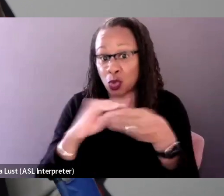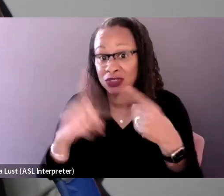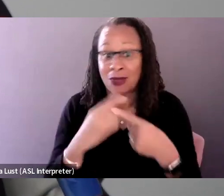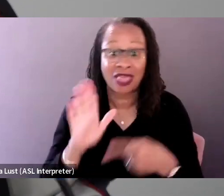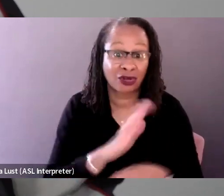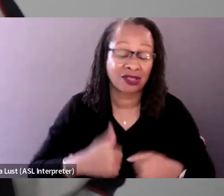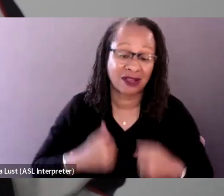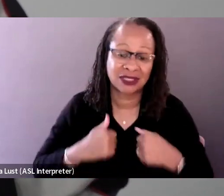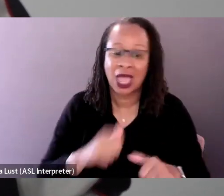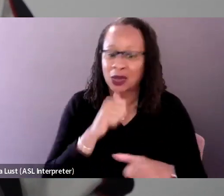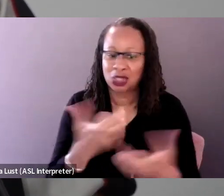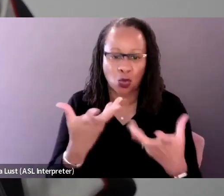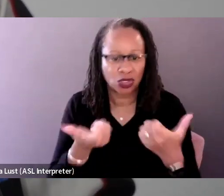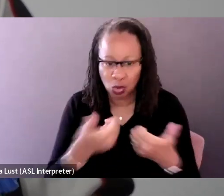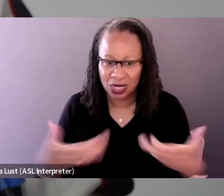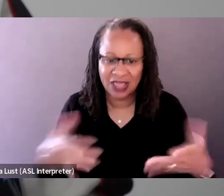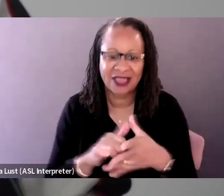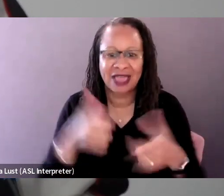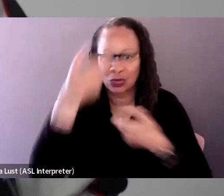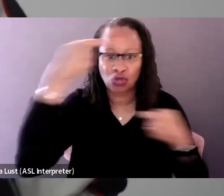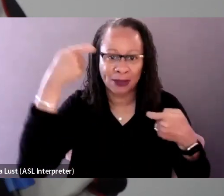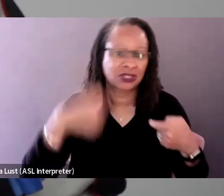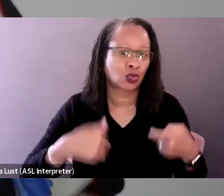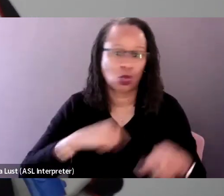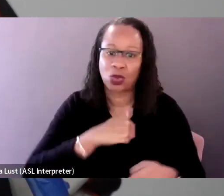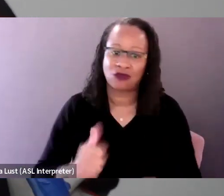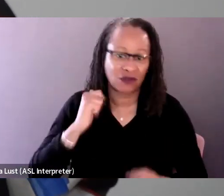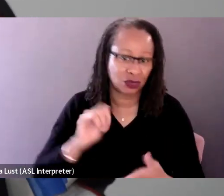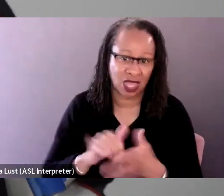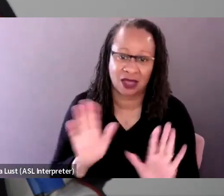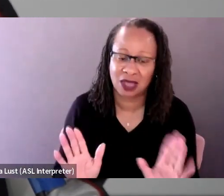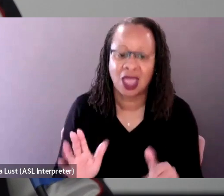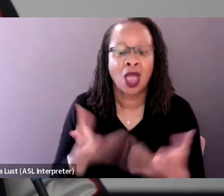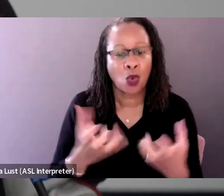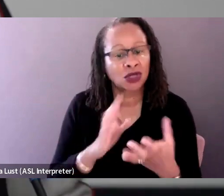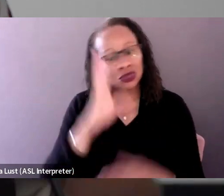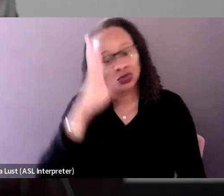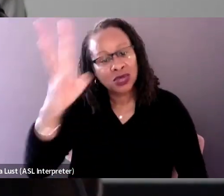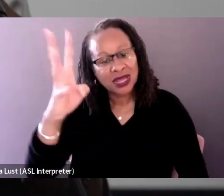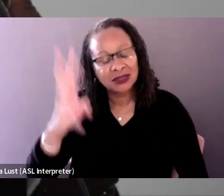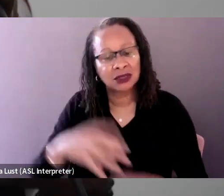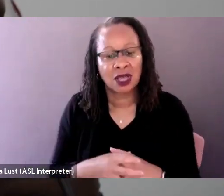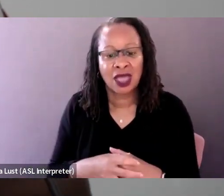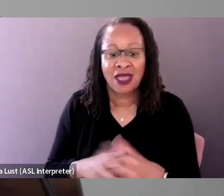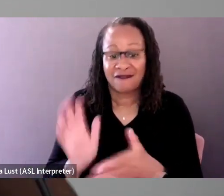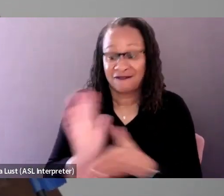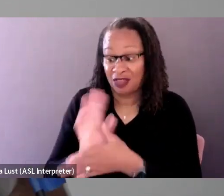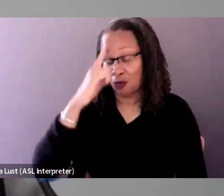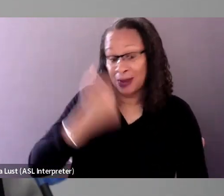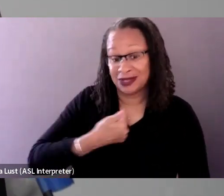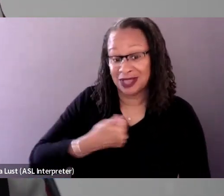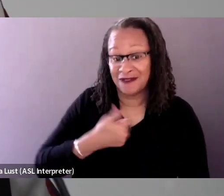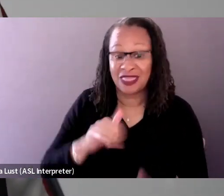want to do anything that was traumatizing at the same time. We wanted to create a film. I think for me, that's